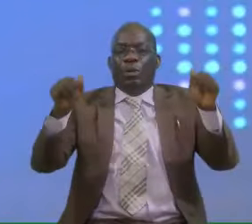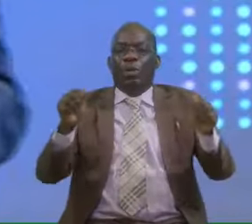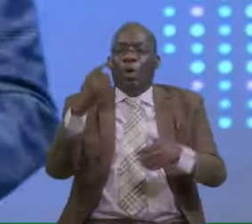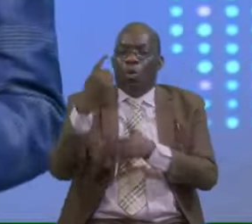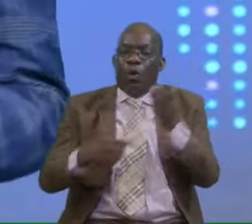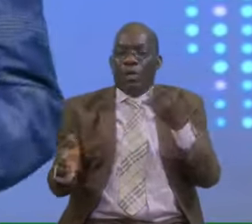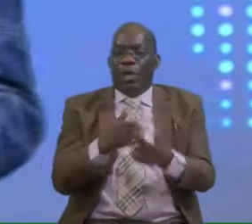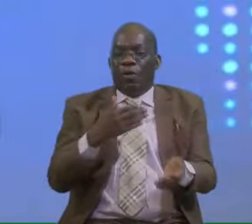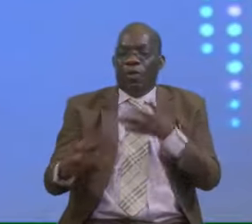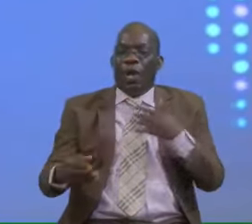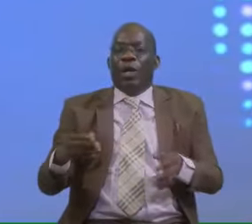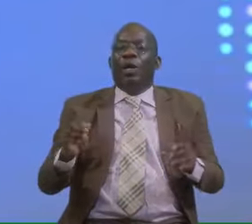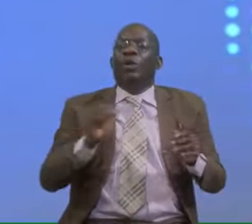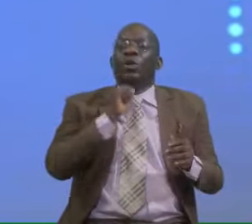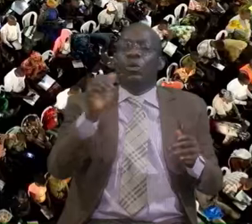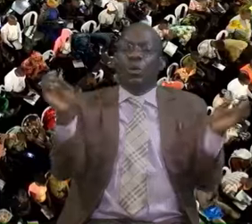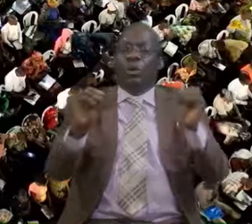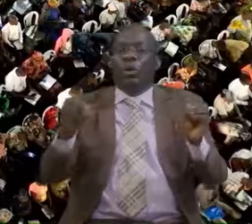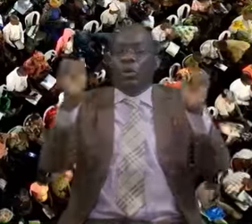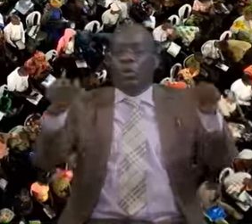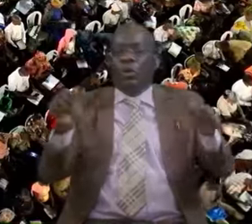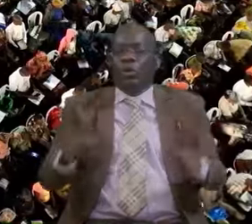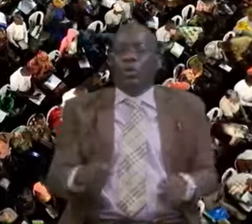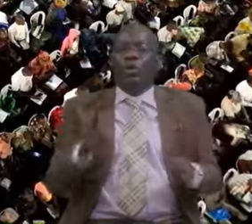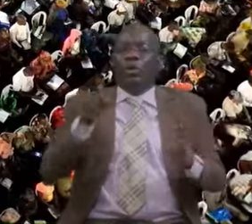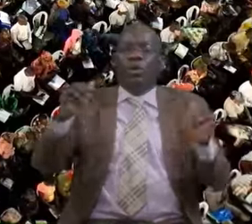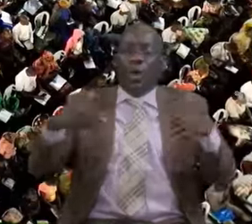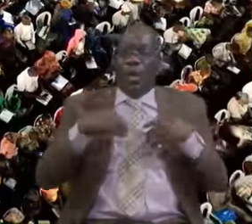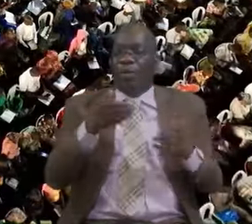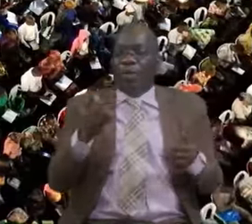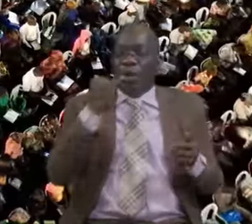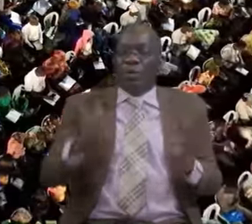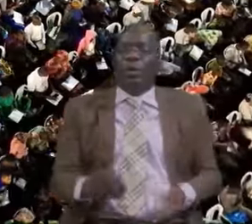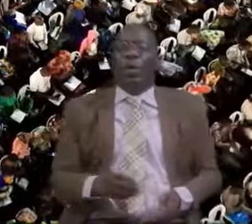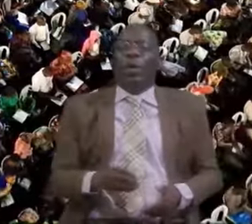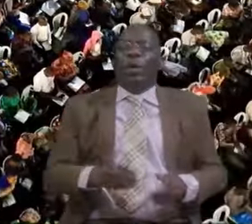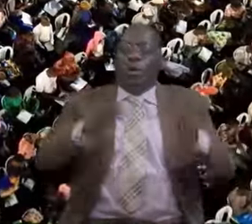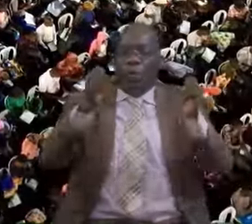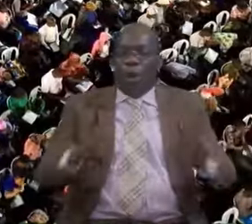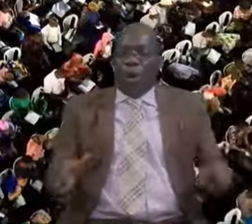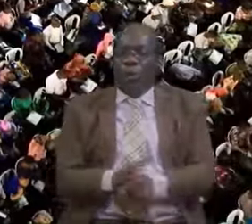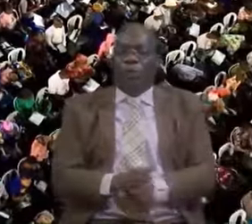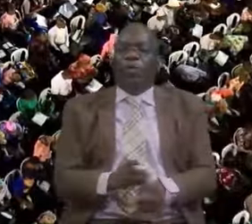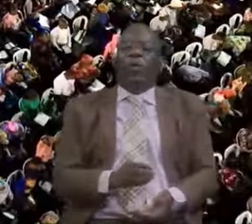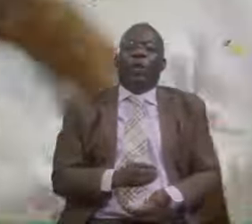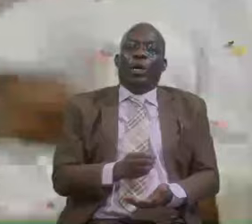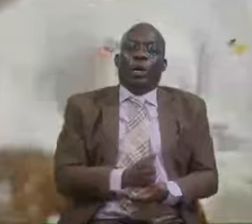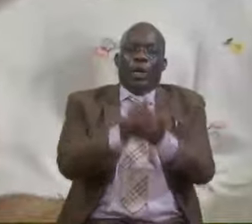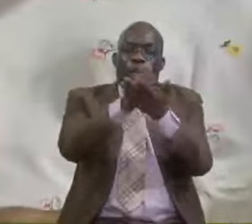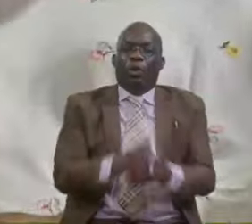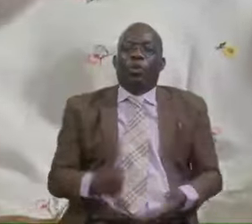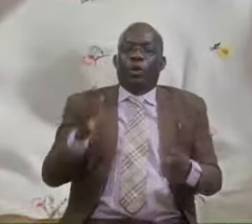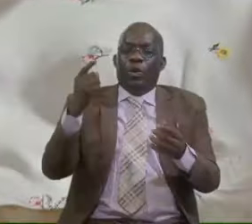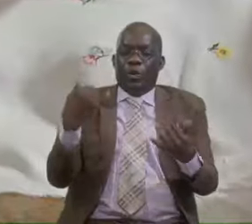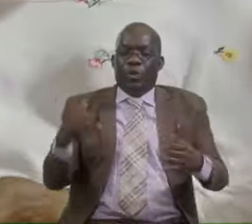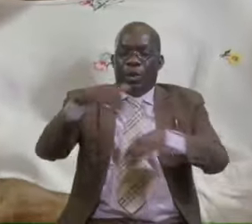you have, there's divine powerful intervention tonight. He will intervene for you. He